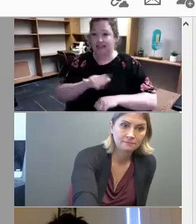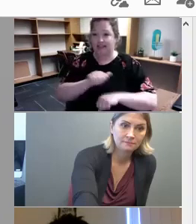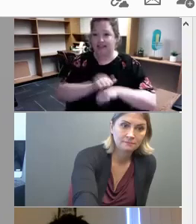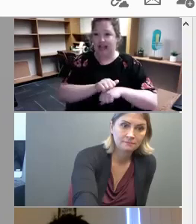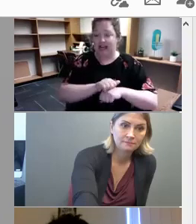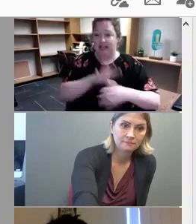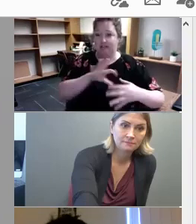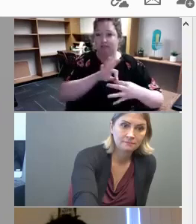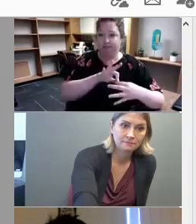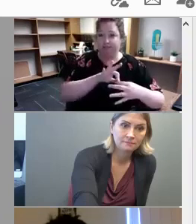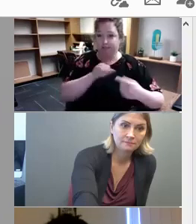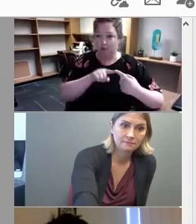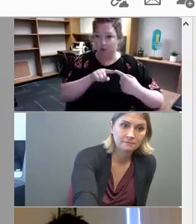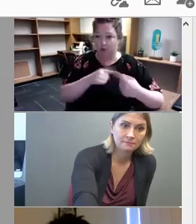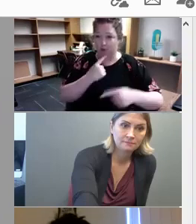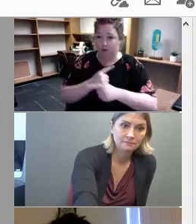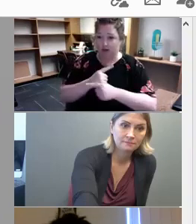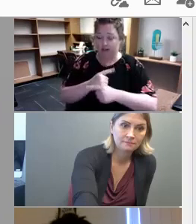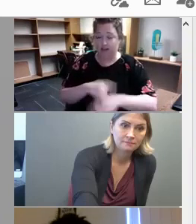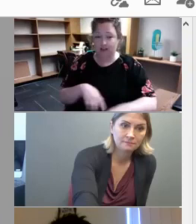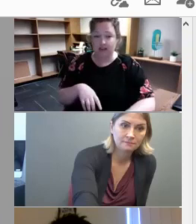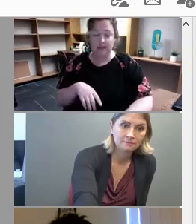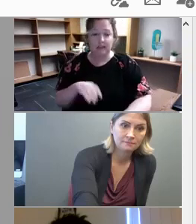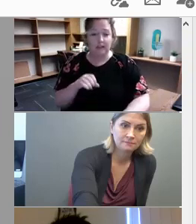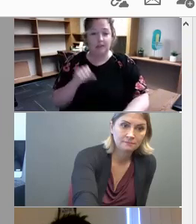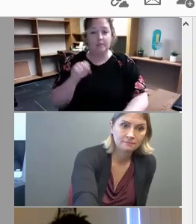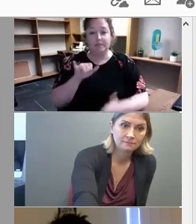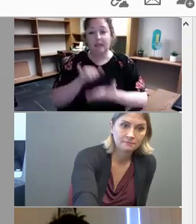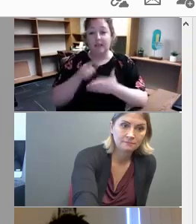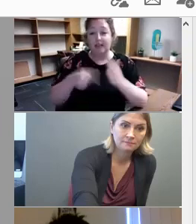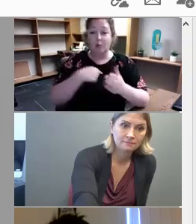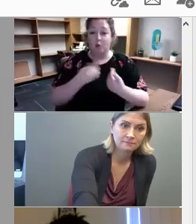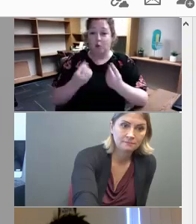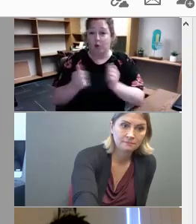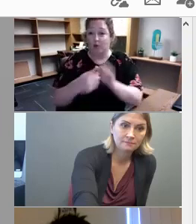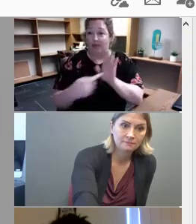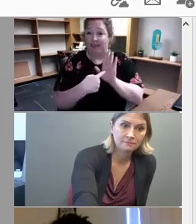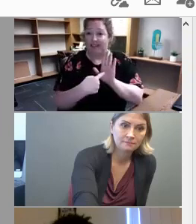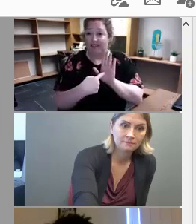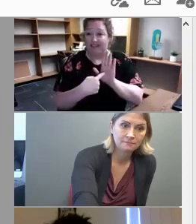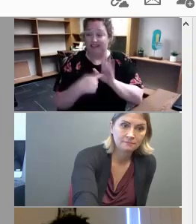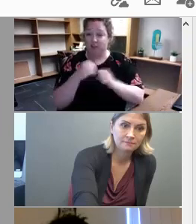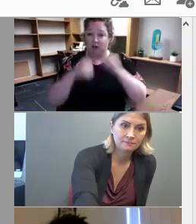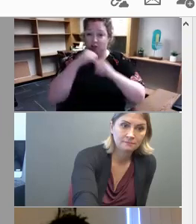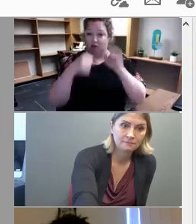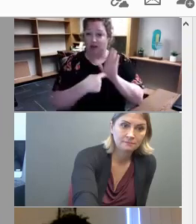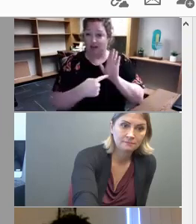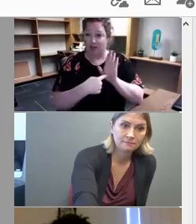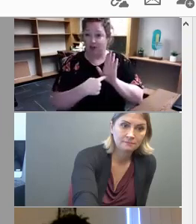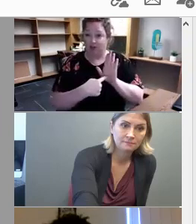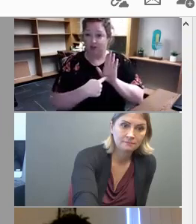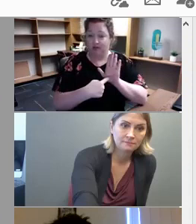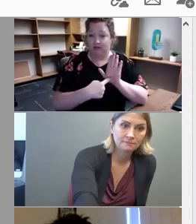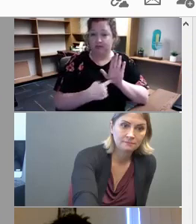That is, yes, that is what we are doing with this architecture or with this data structure. If these set